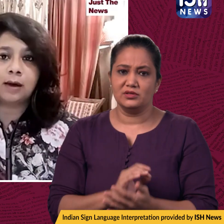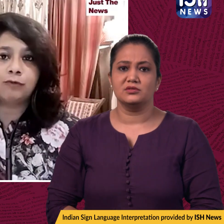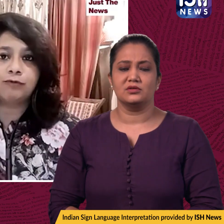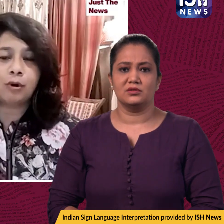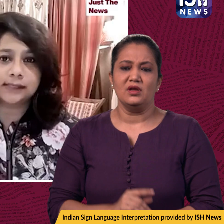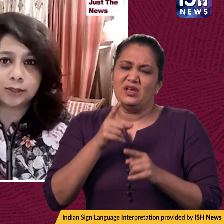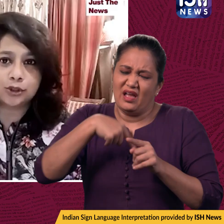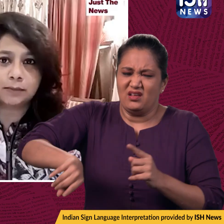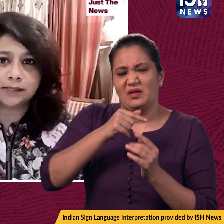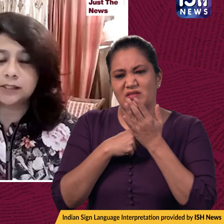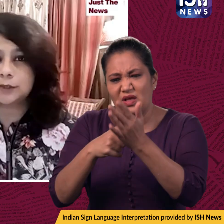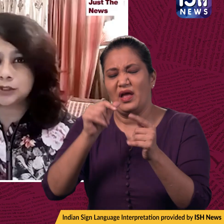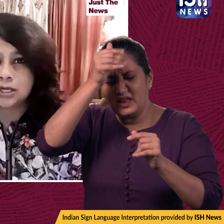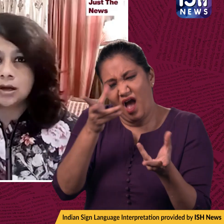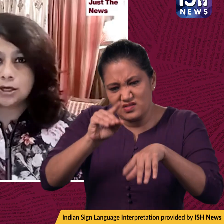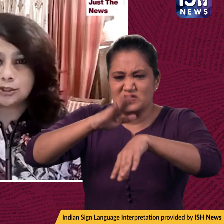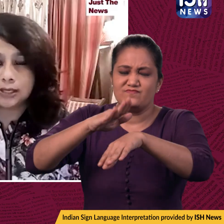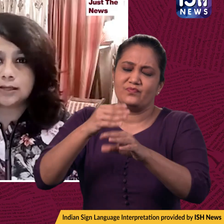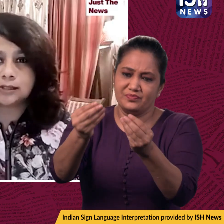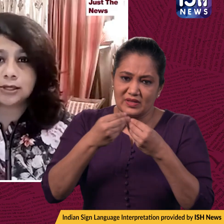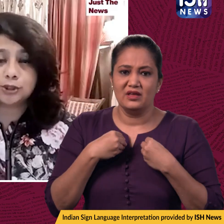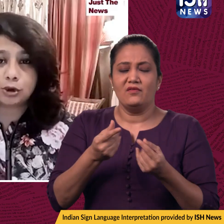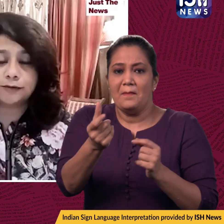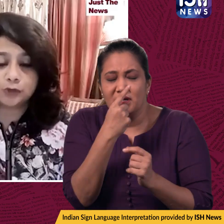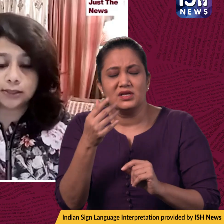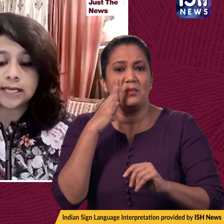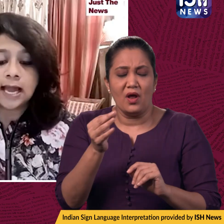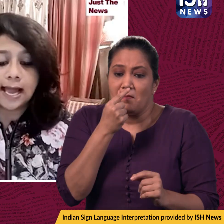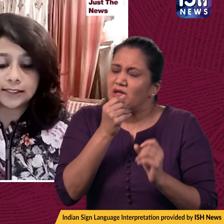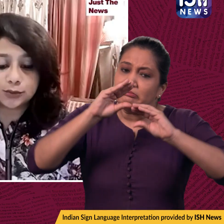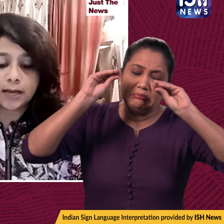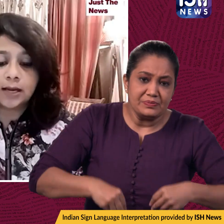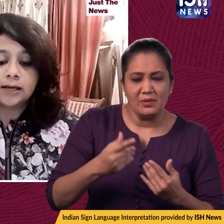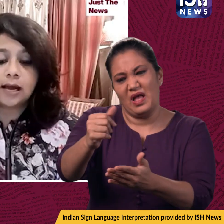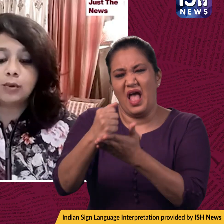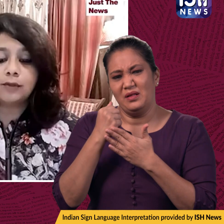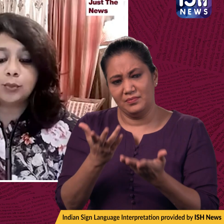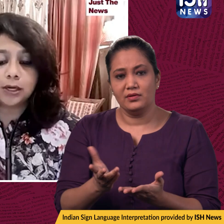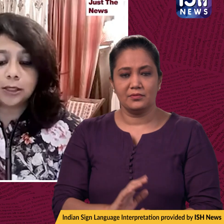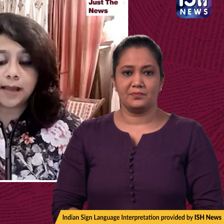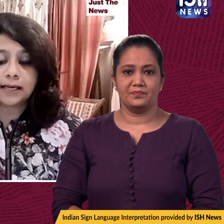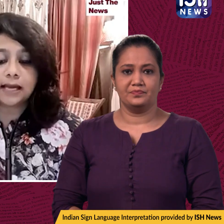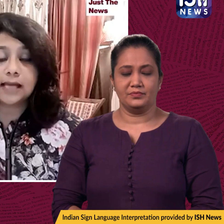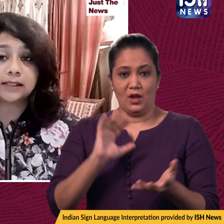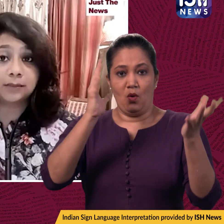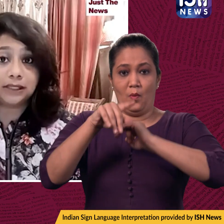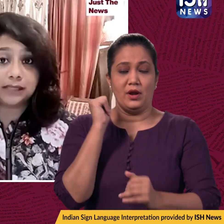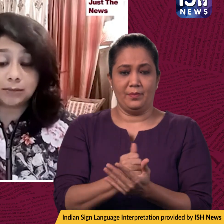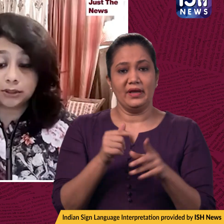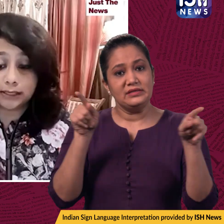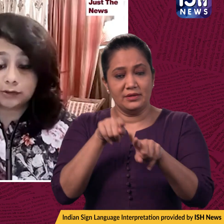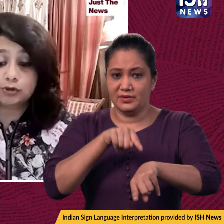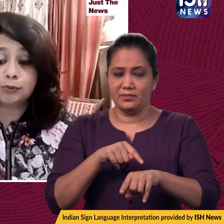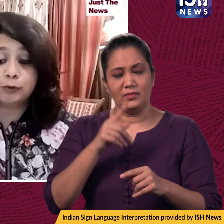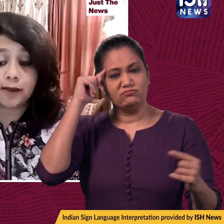India now for essential medicines because Sri Lanka is running short of drugs as well. Now, the World Bank has, in the